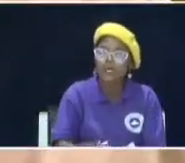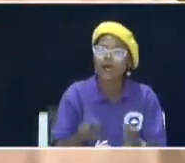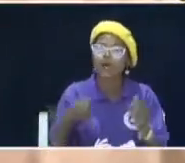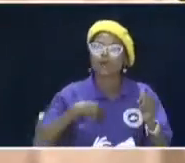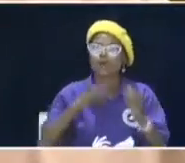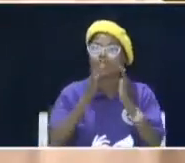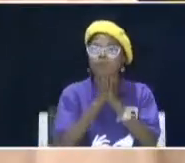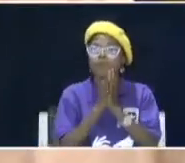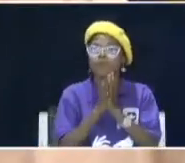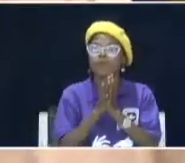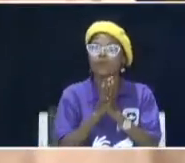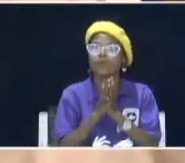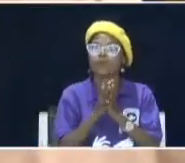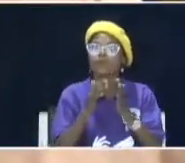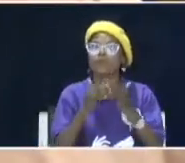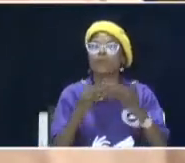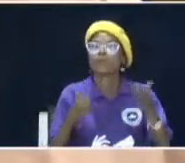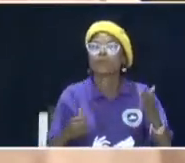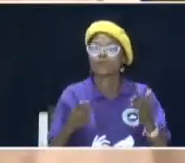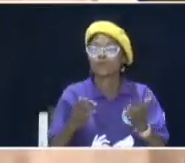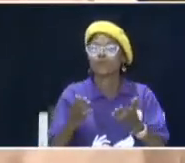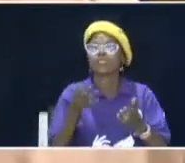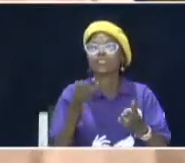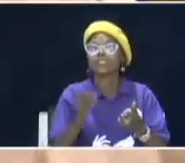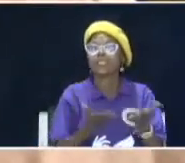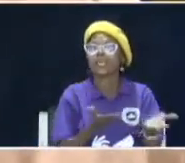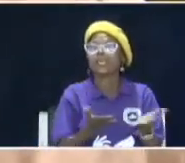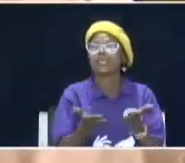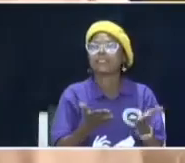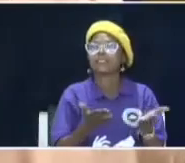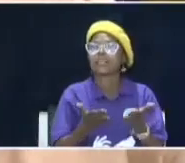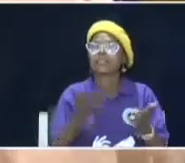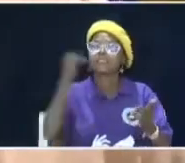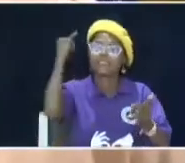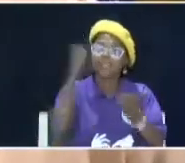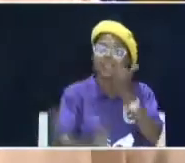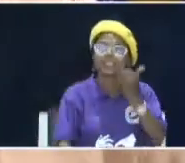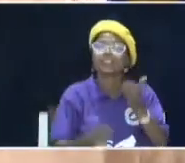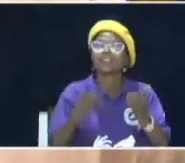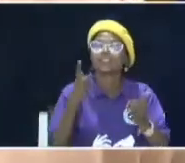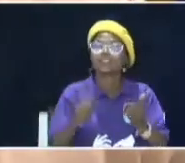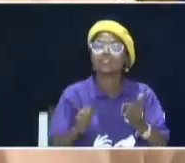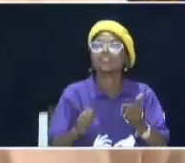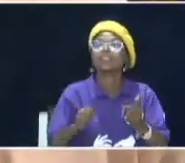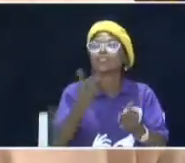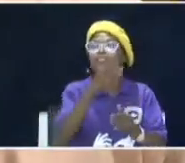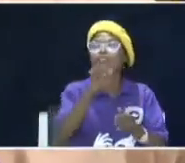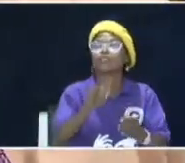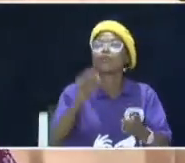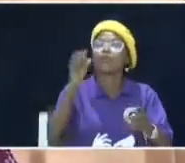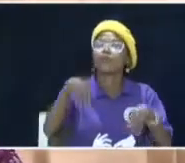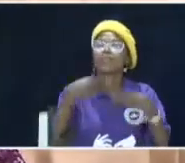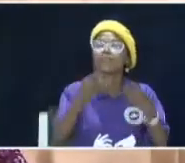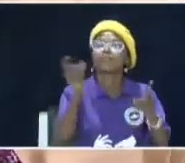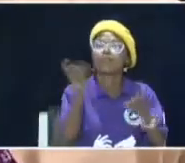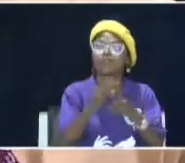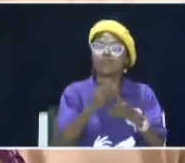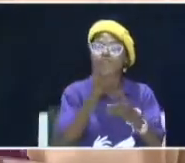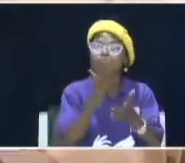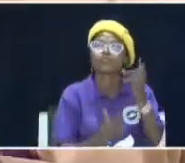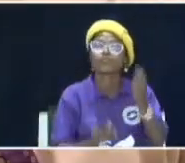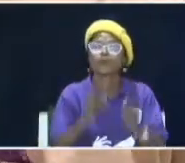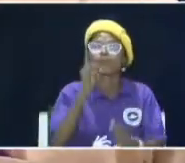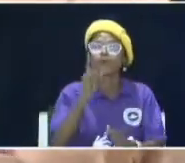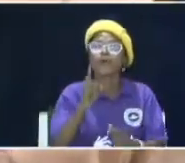And before the end of the service, as we were about leaving, the GO gave a word of knowledge that there's someone here